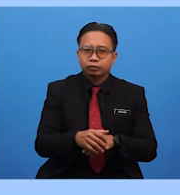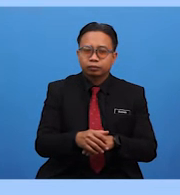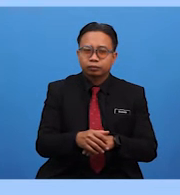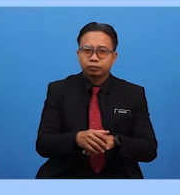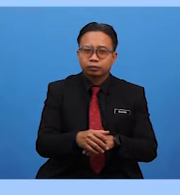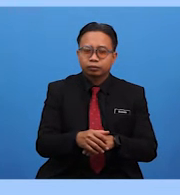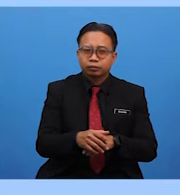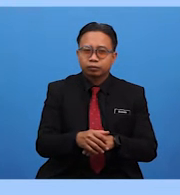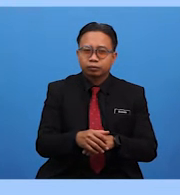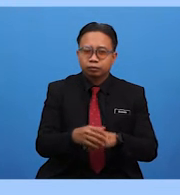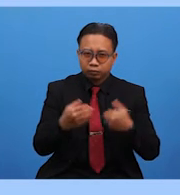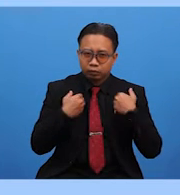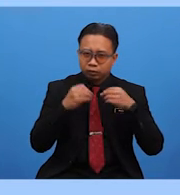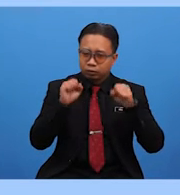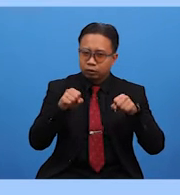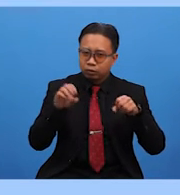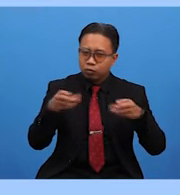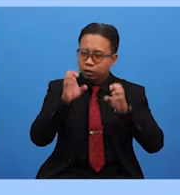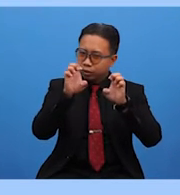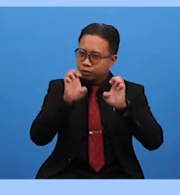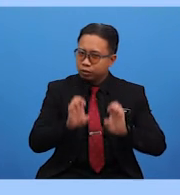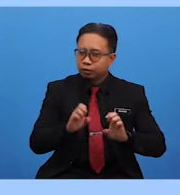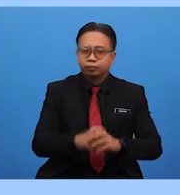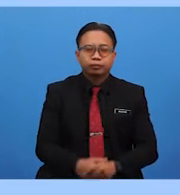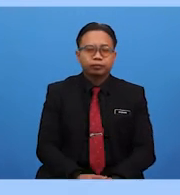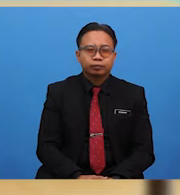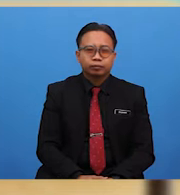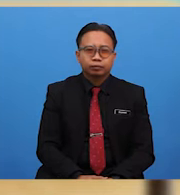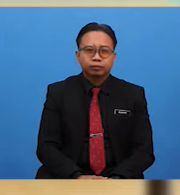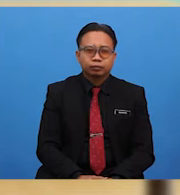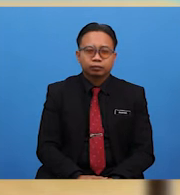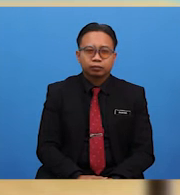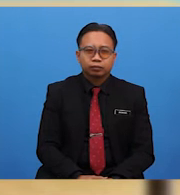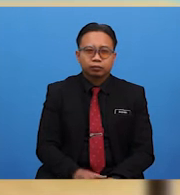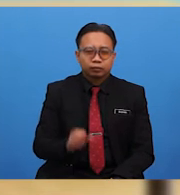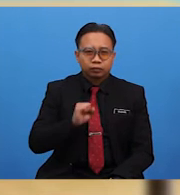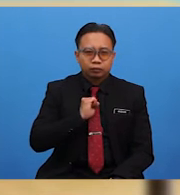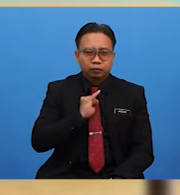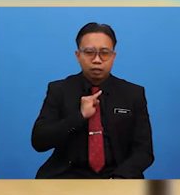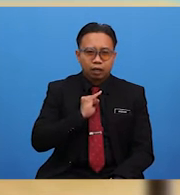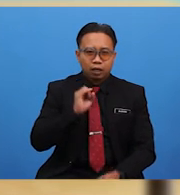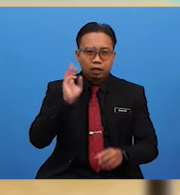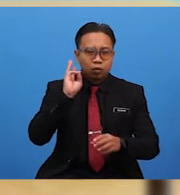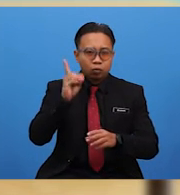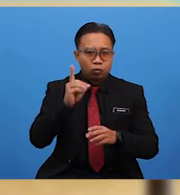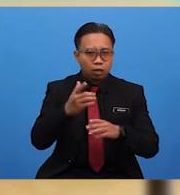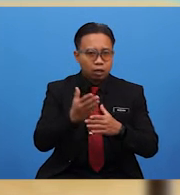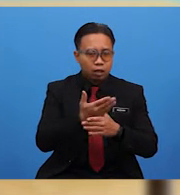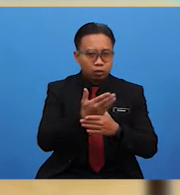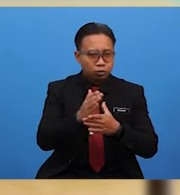up. Were you able to do the exercise? I would like to share with you my